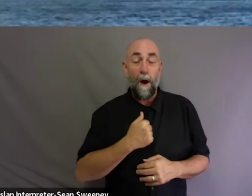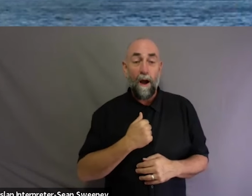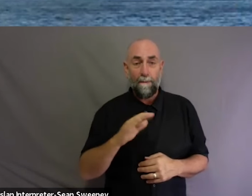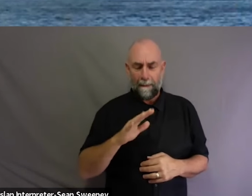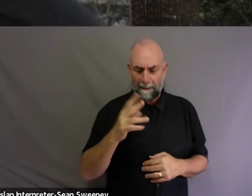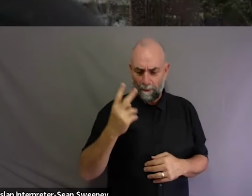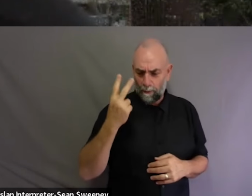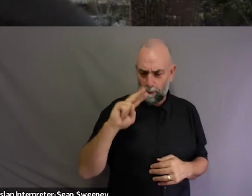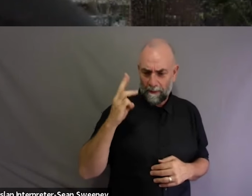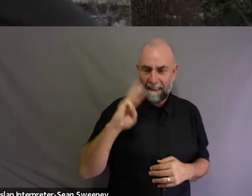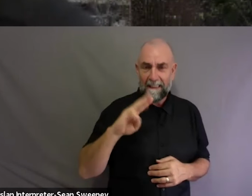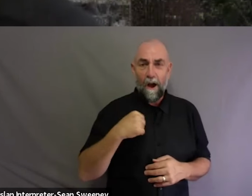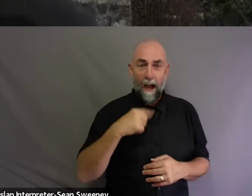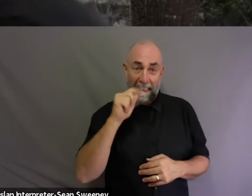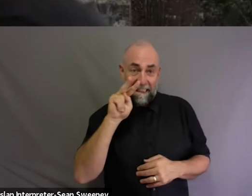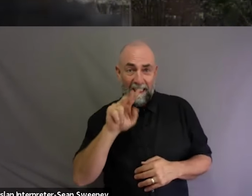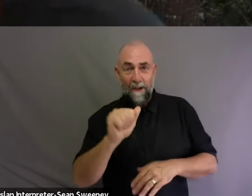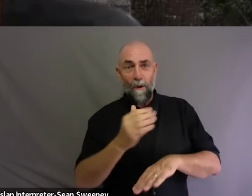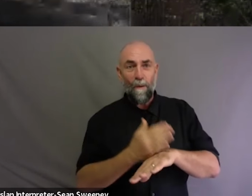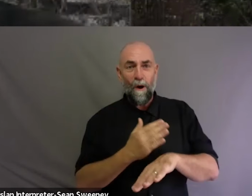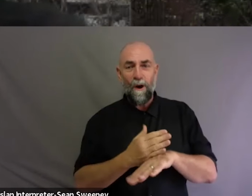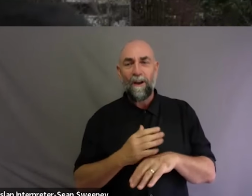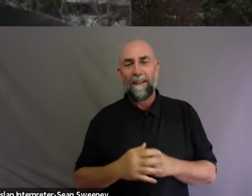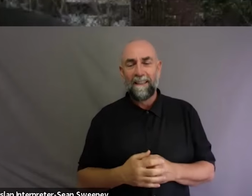ago. Thanks, Terry.